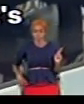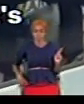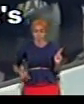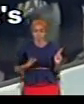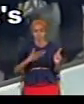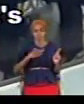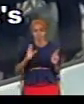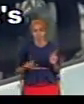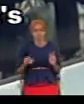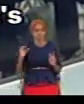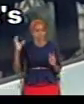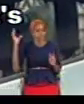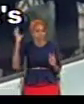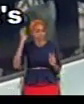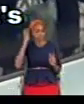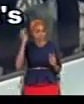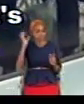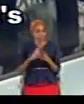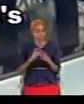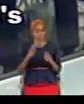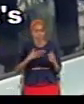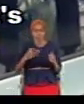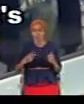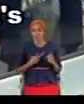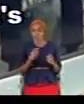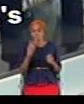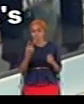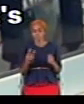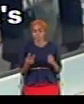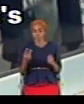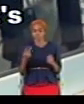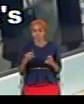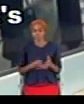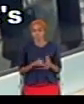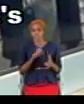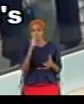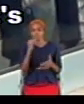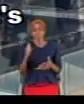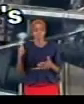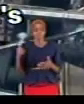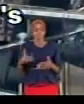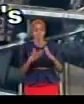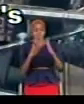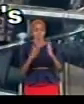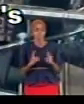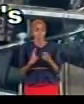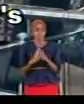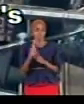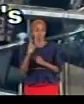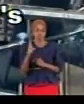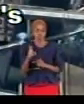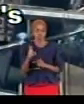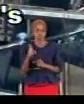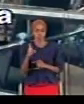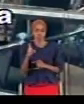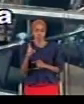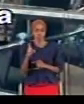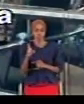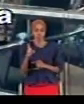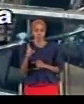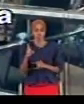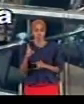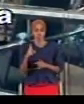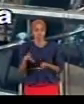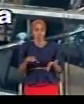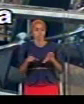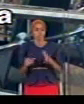Lord. My child, I give to my voice. It's a lie to you.